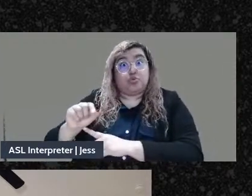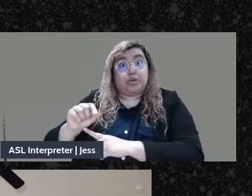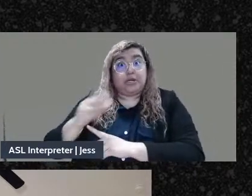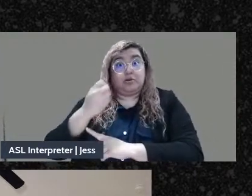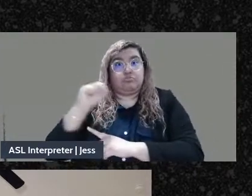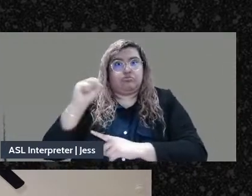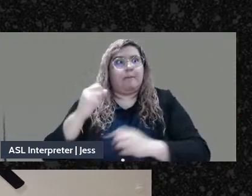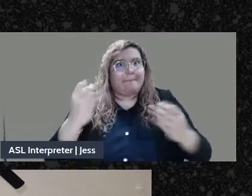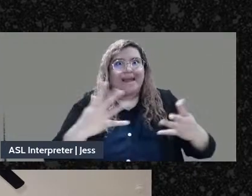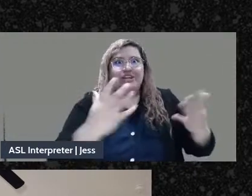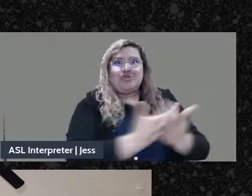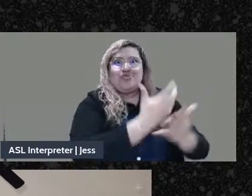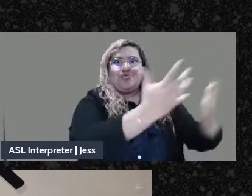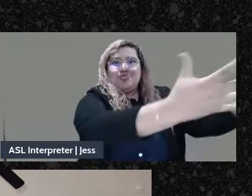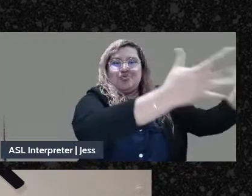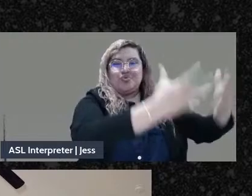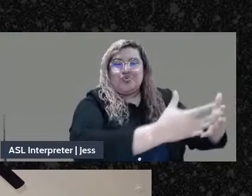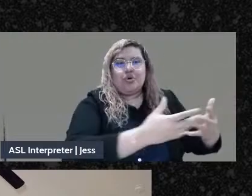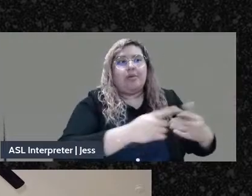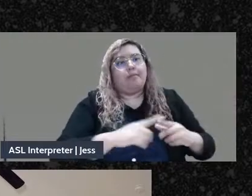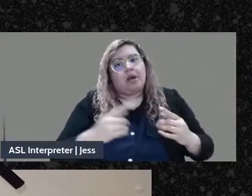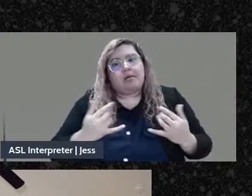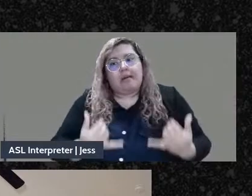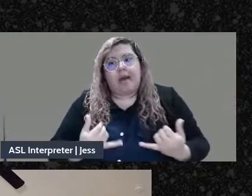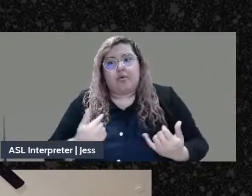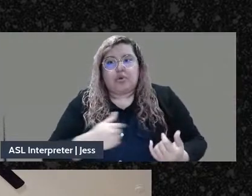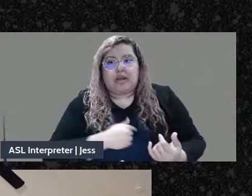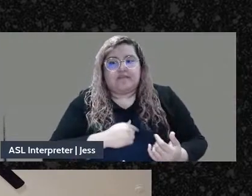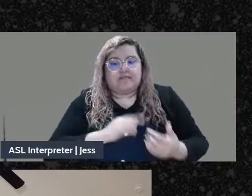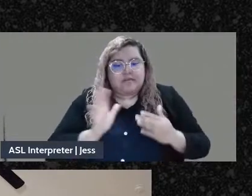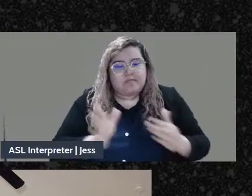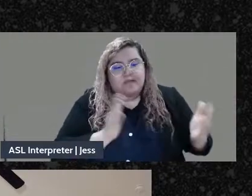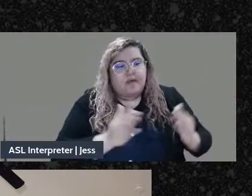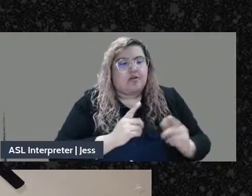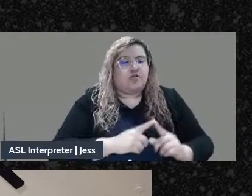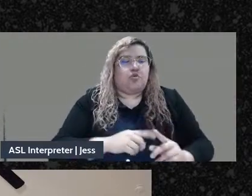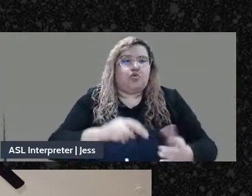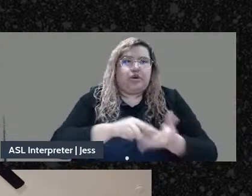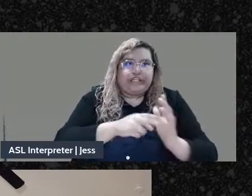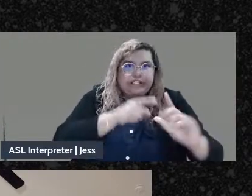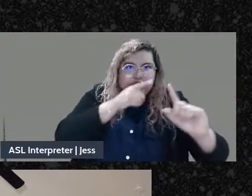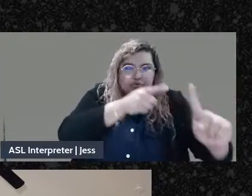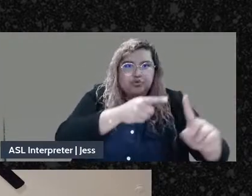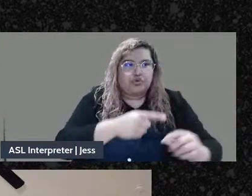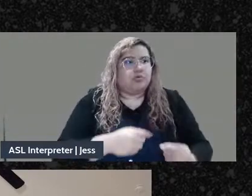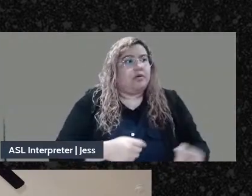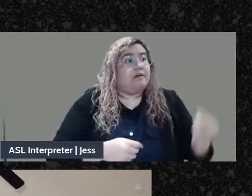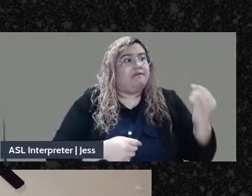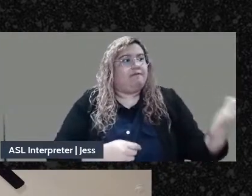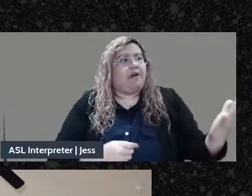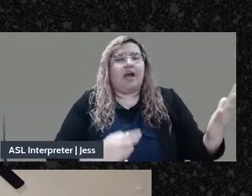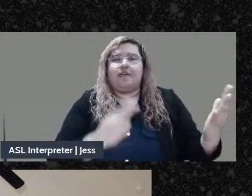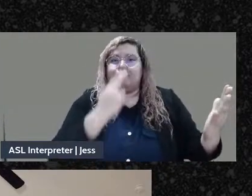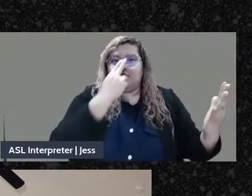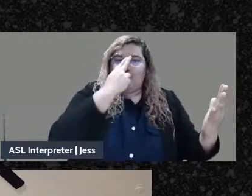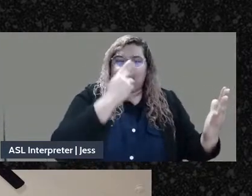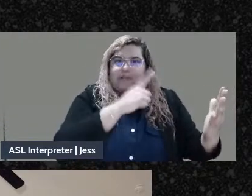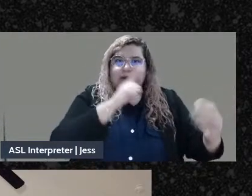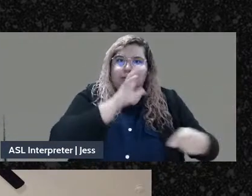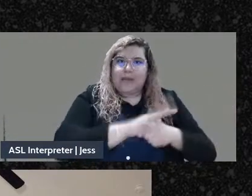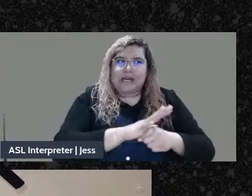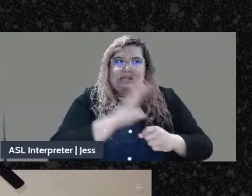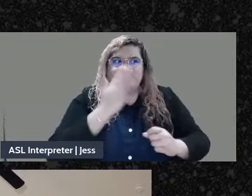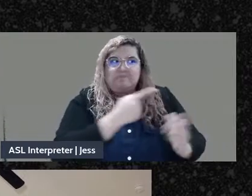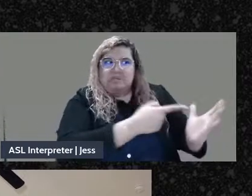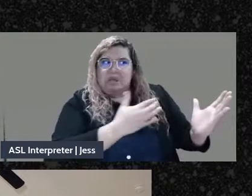now, where you have to be like methodical and intentional about inviting those like 5 like committed dorks who you met that one time who seem like they might be